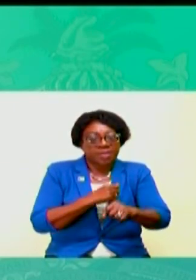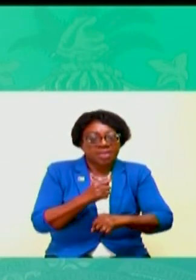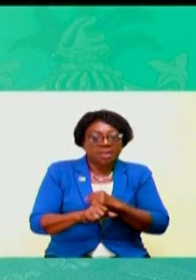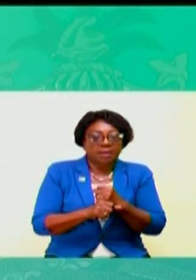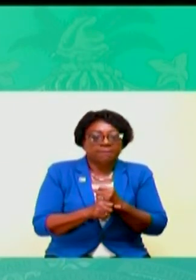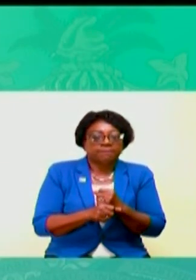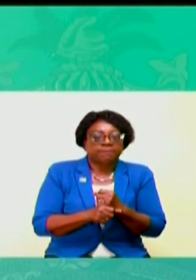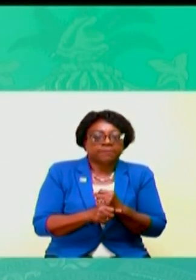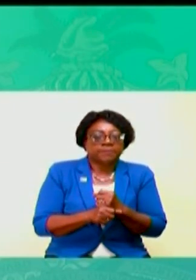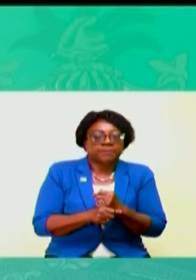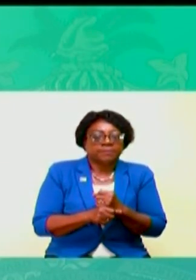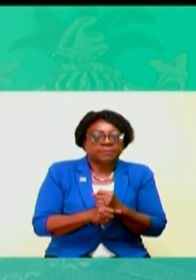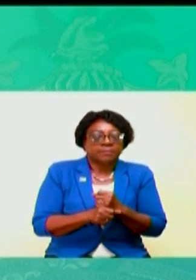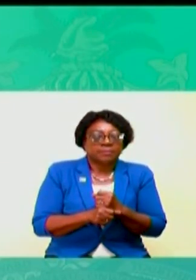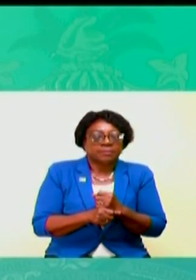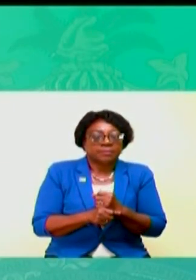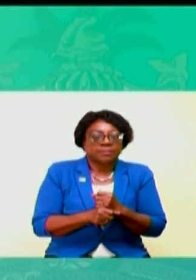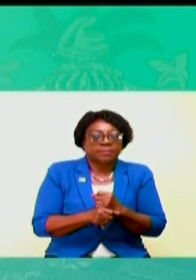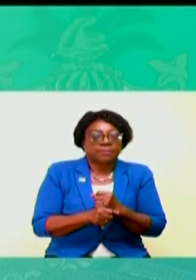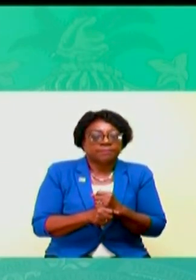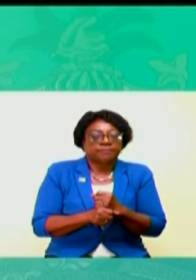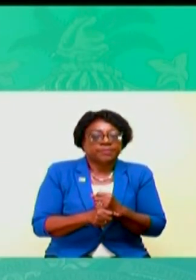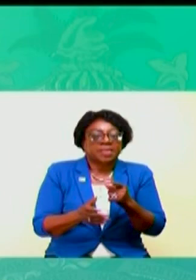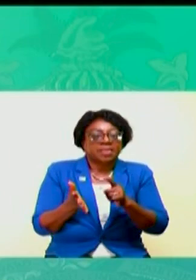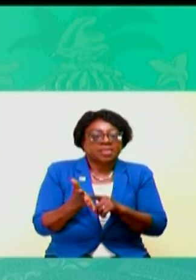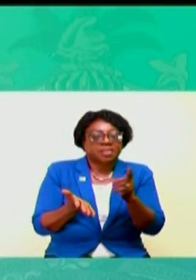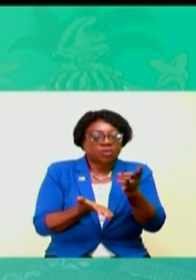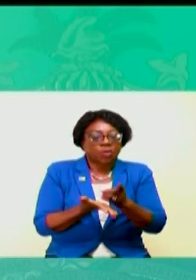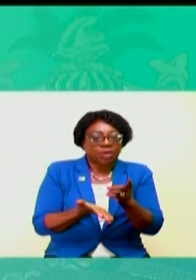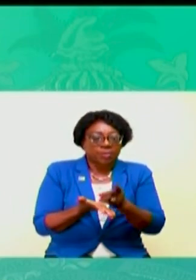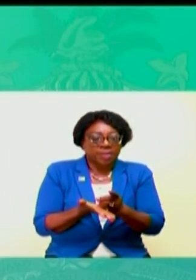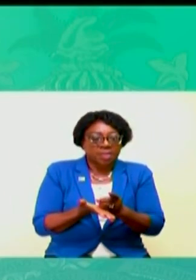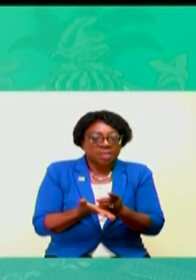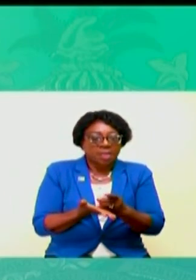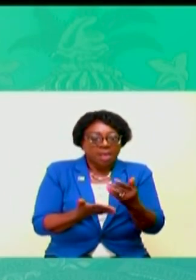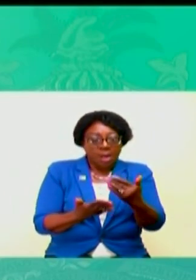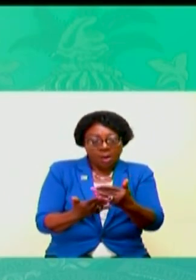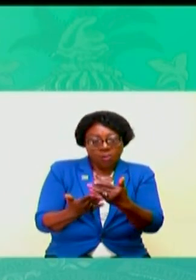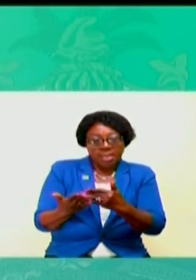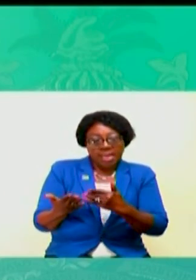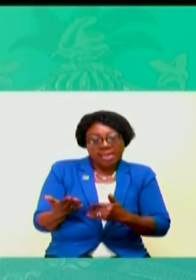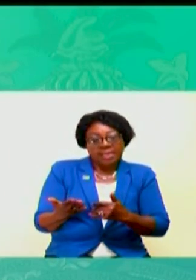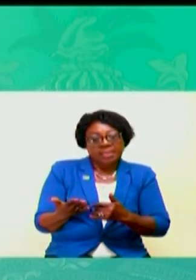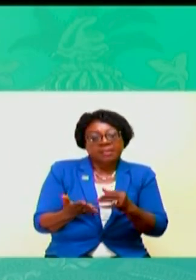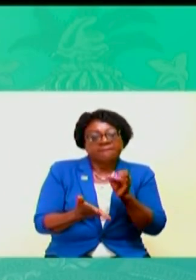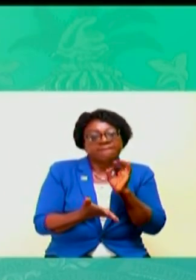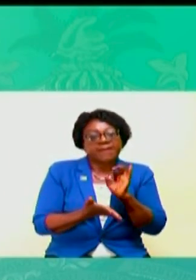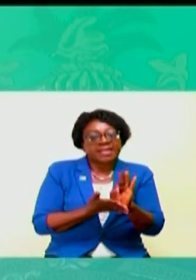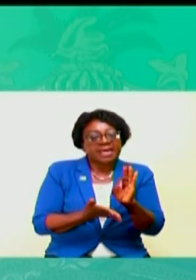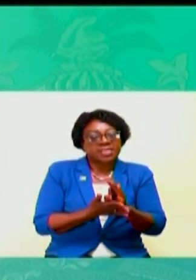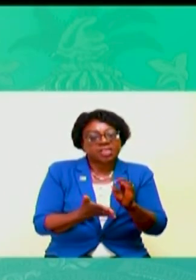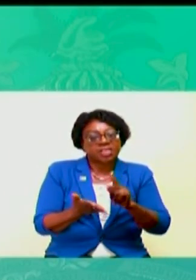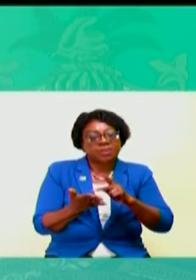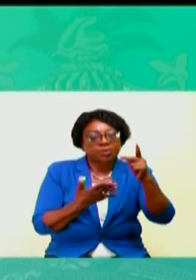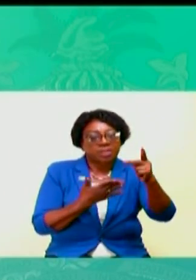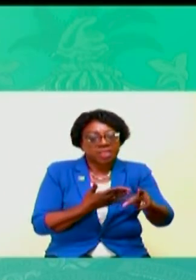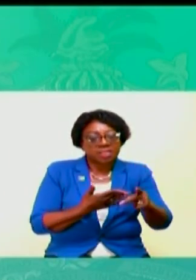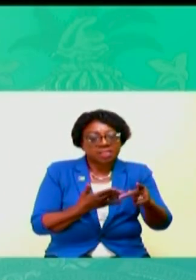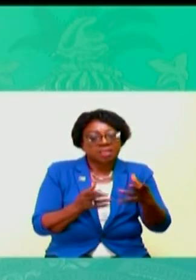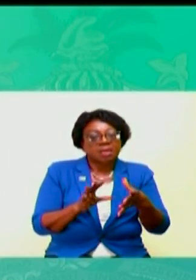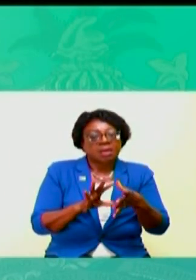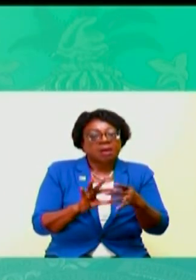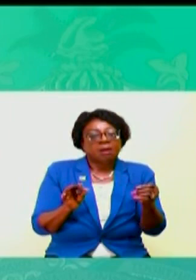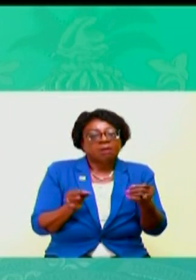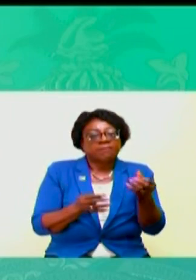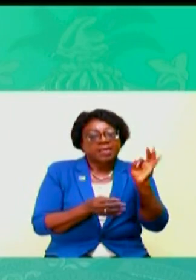All right. That's not what the is. Now, this document outlines the financial projections and the facts about the FNM's baby. We